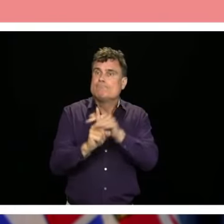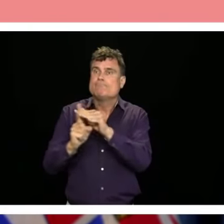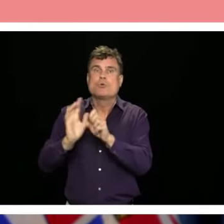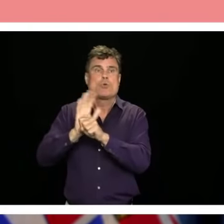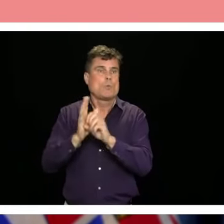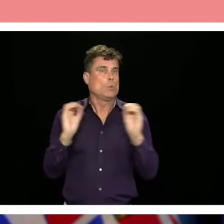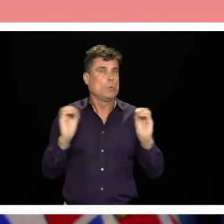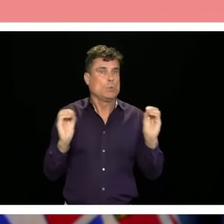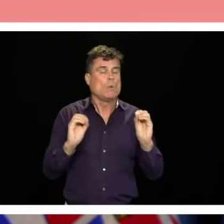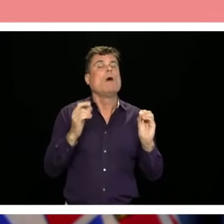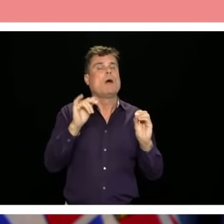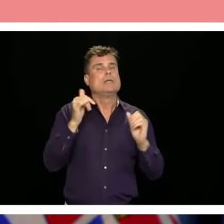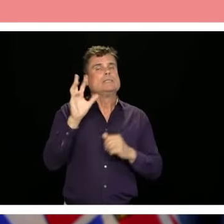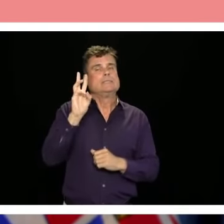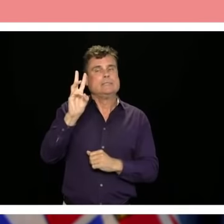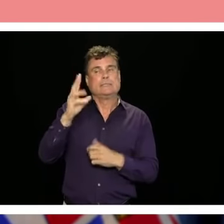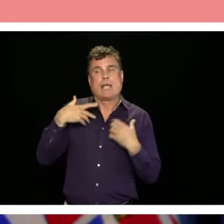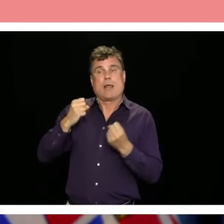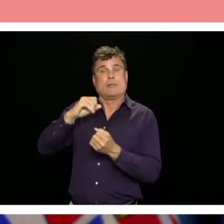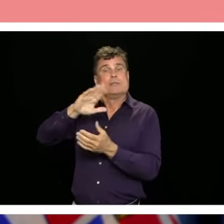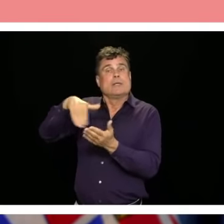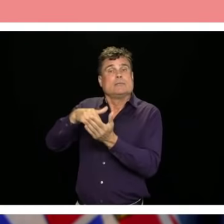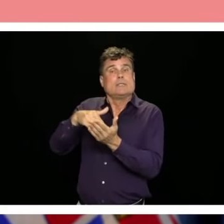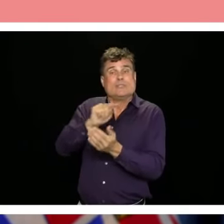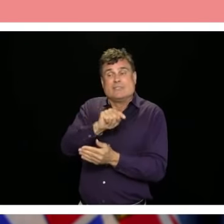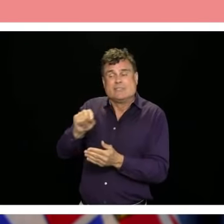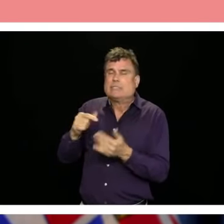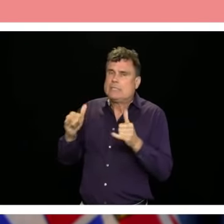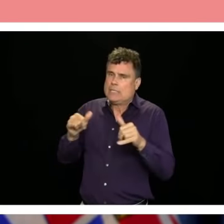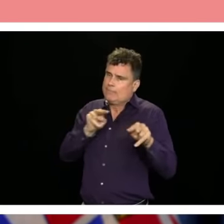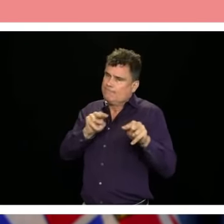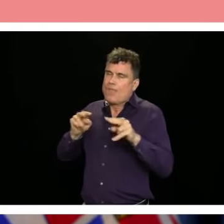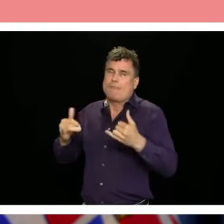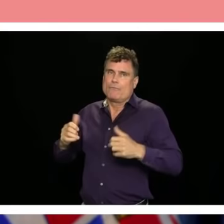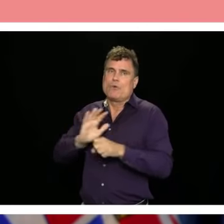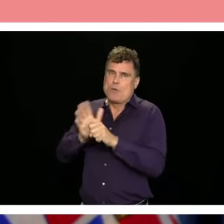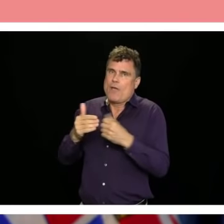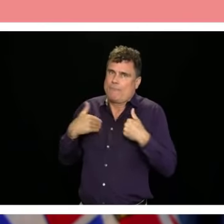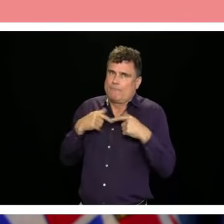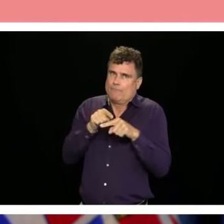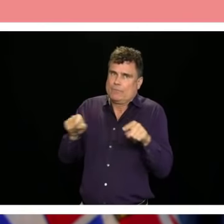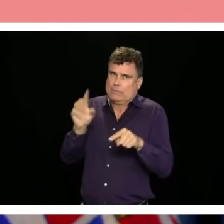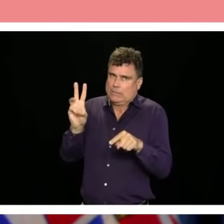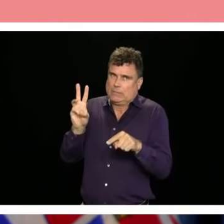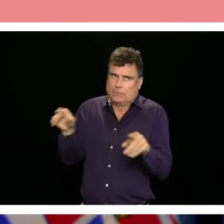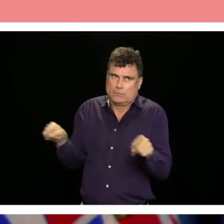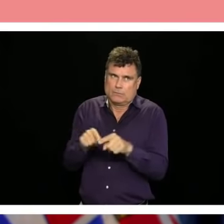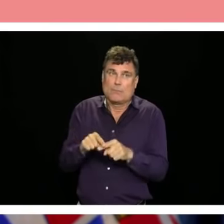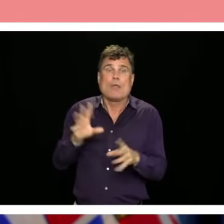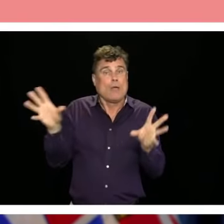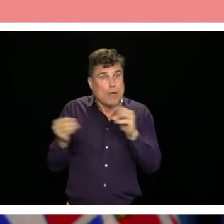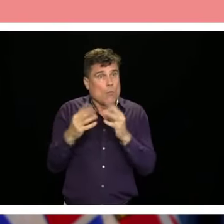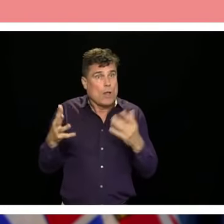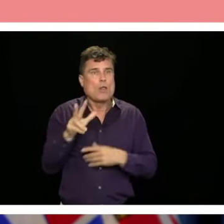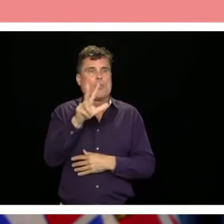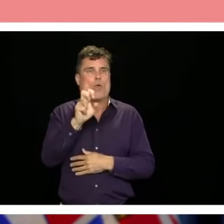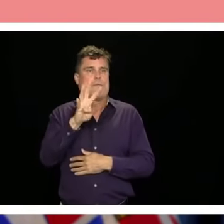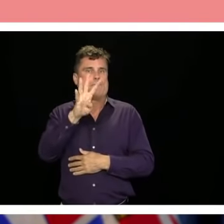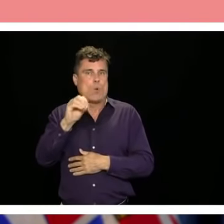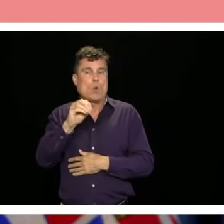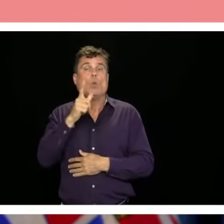outbreaks, all in long-term care, continue. And as of today, we have 340 residents